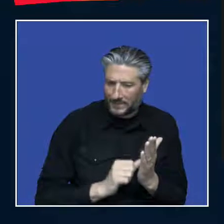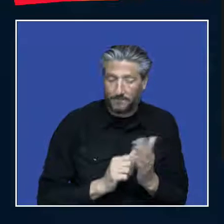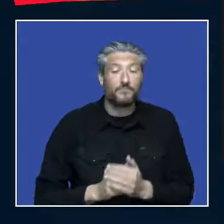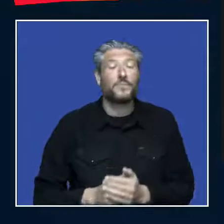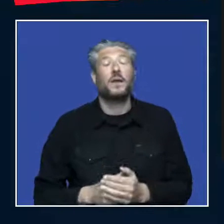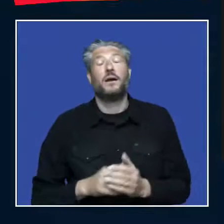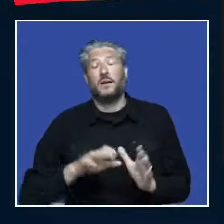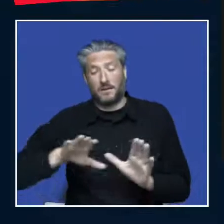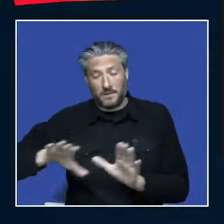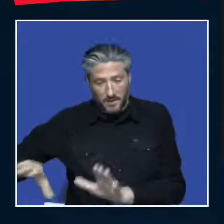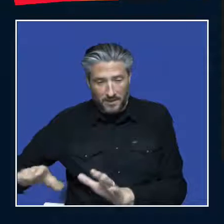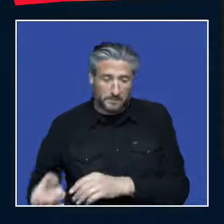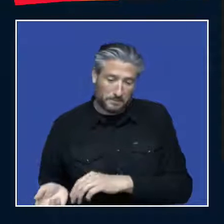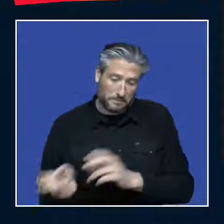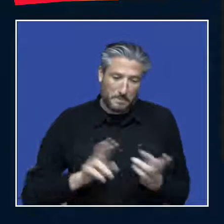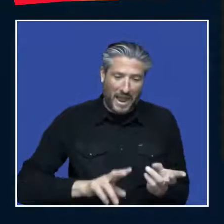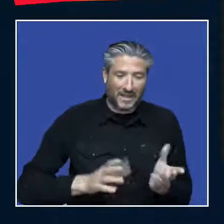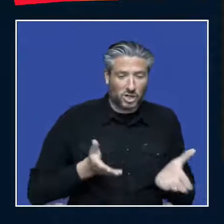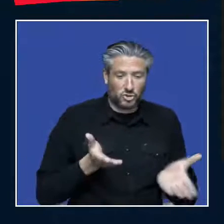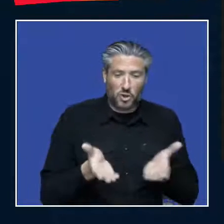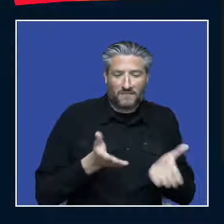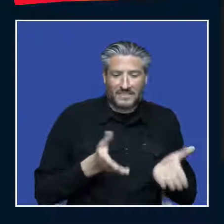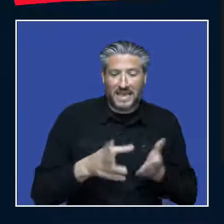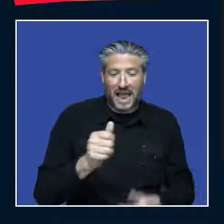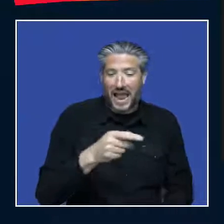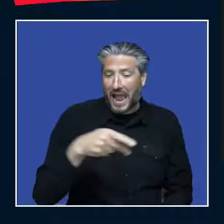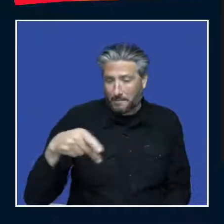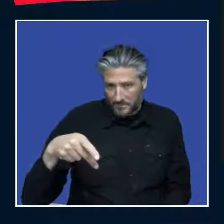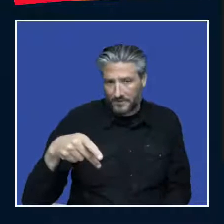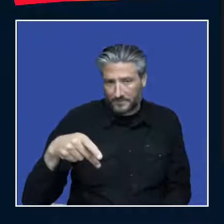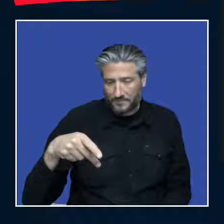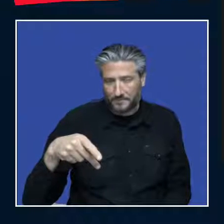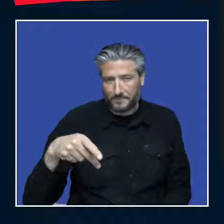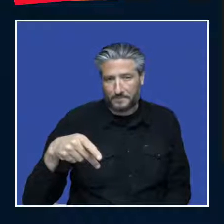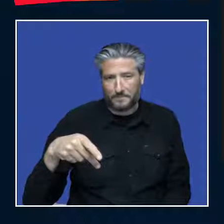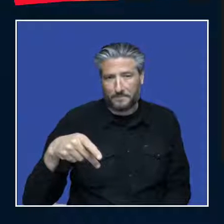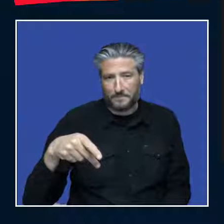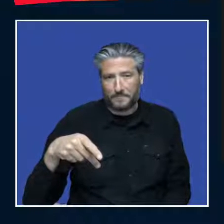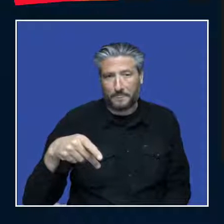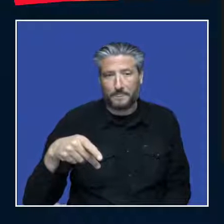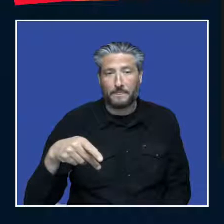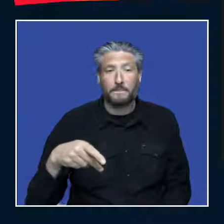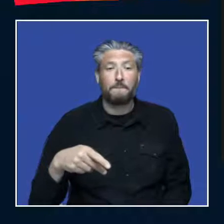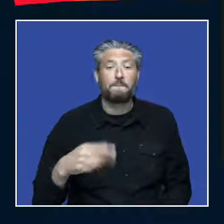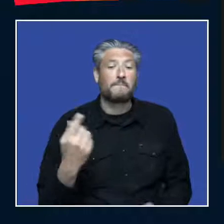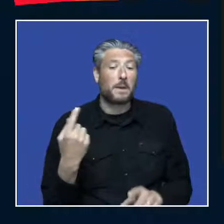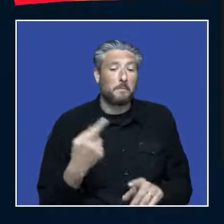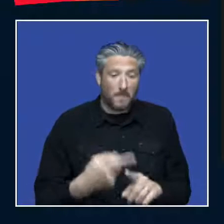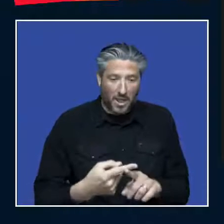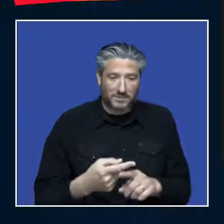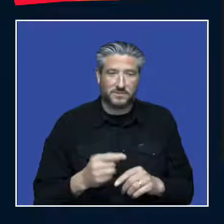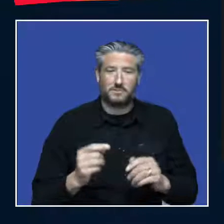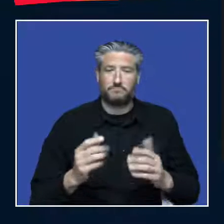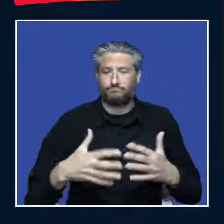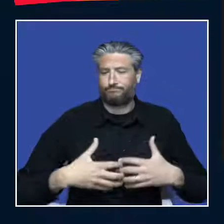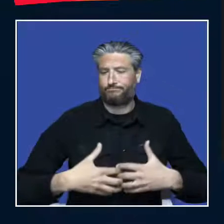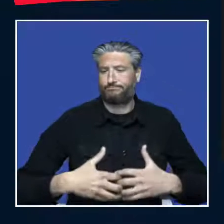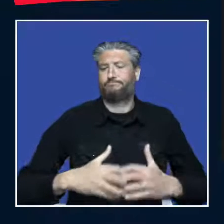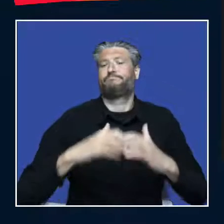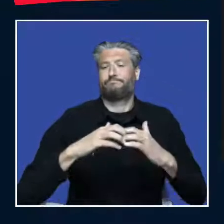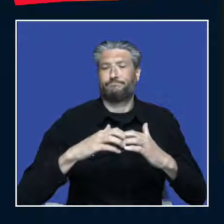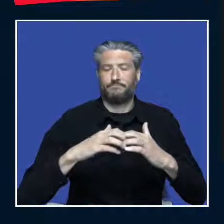the image I saved in my registry, and I can also set up a startup command. And when you remember, we set up the